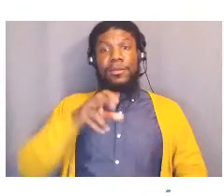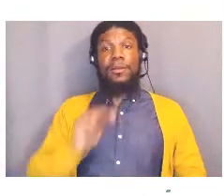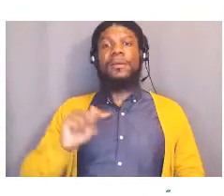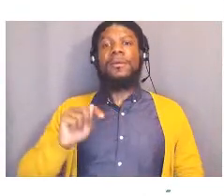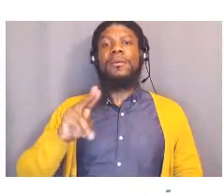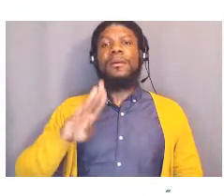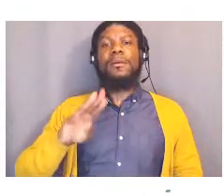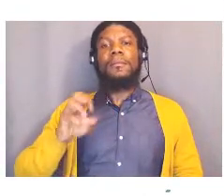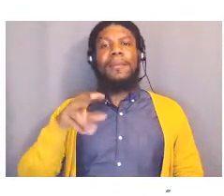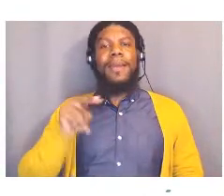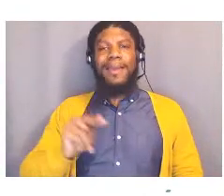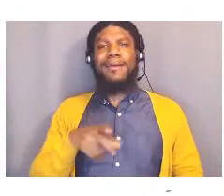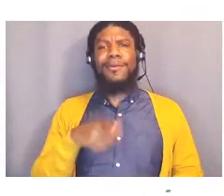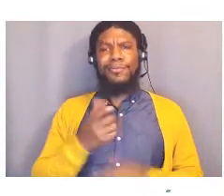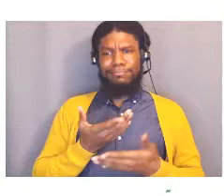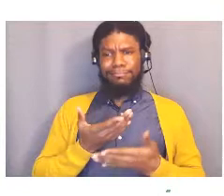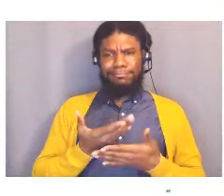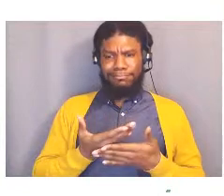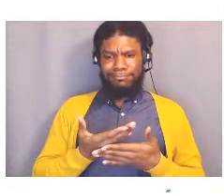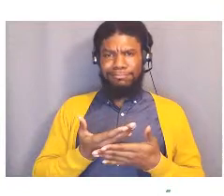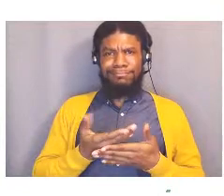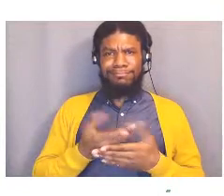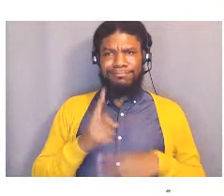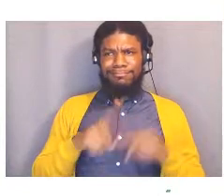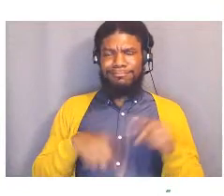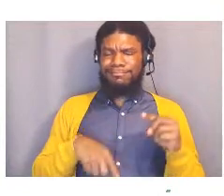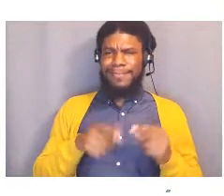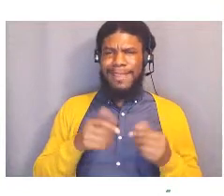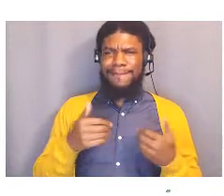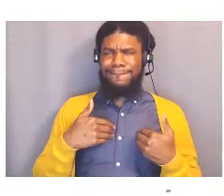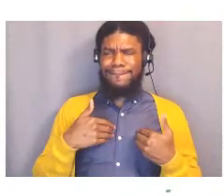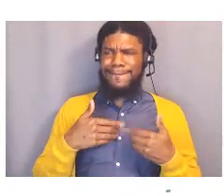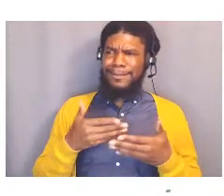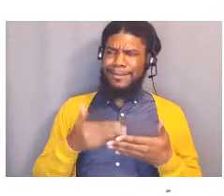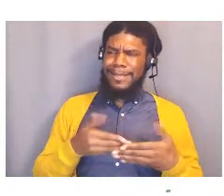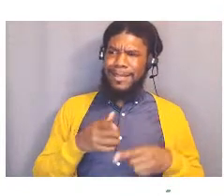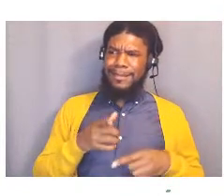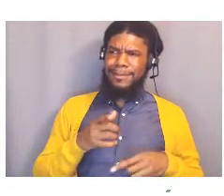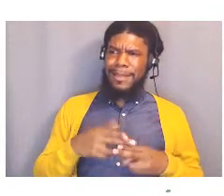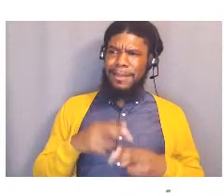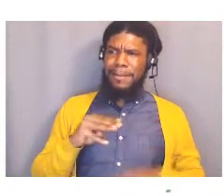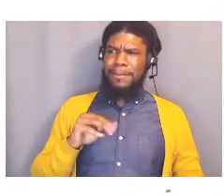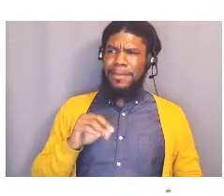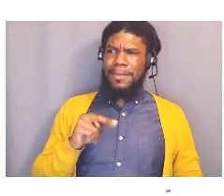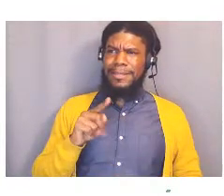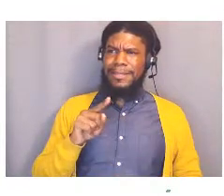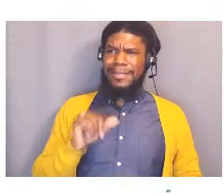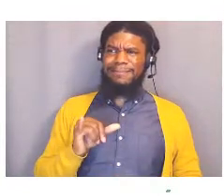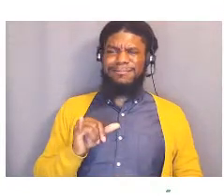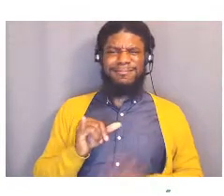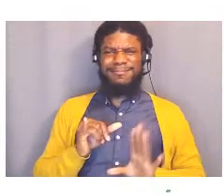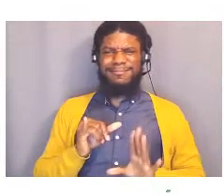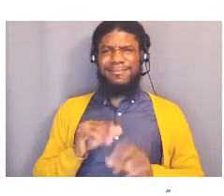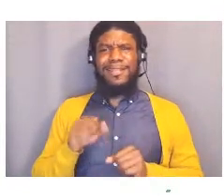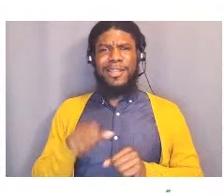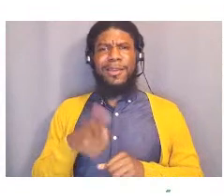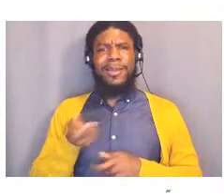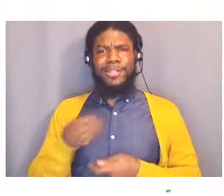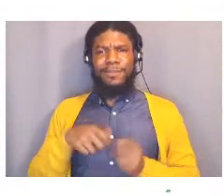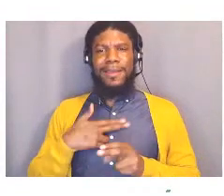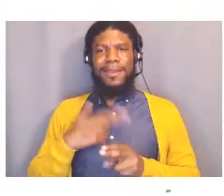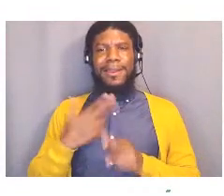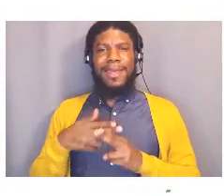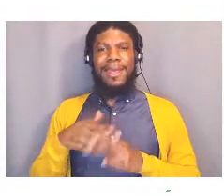Minty. That when I changed my name to Harriet. I want to be called a name like my mama. See, children, when you're looking to